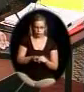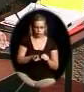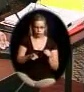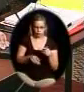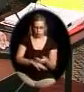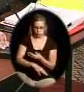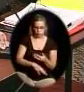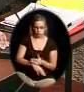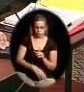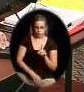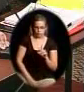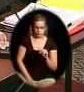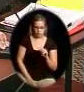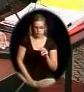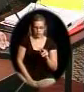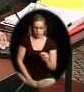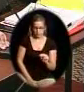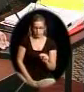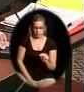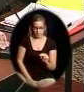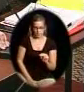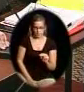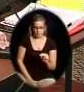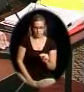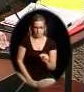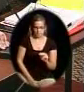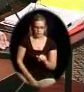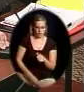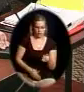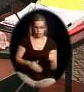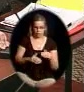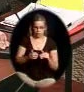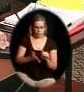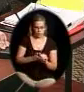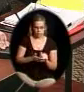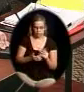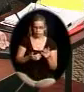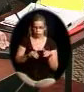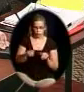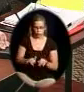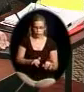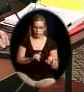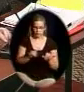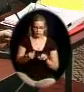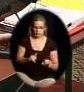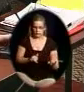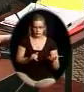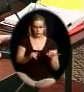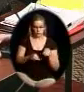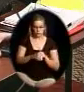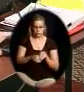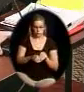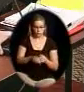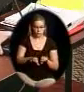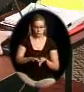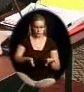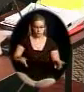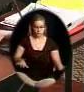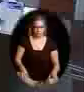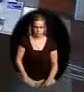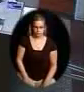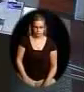spillway for the detention basin. Other than that, it's a relatively routine easement.